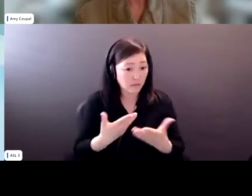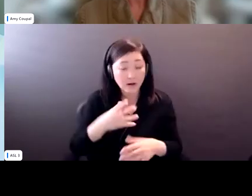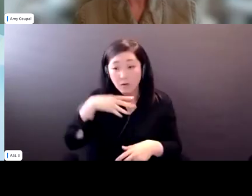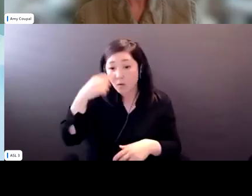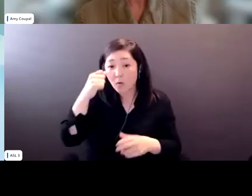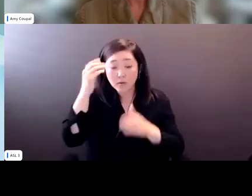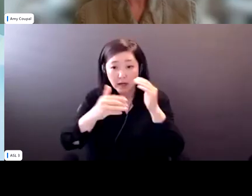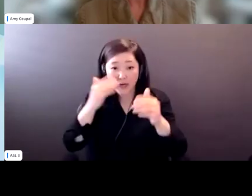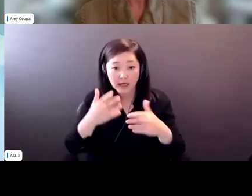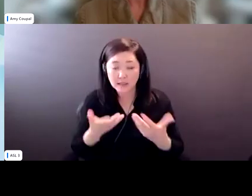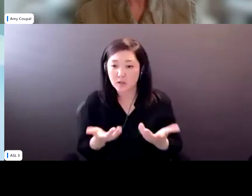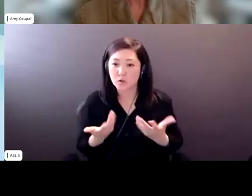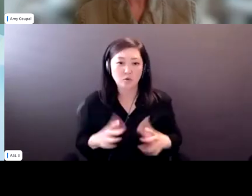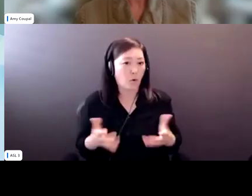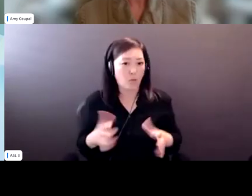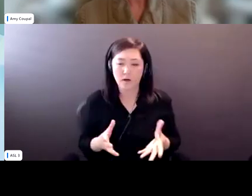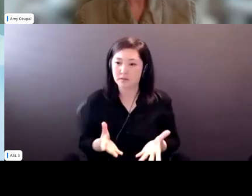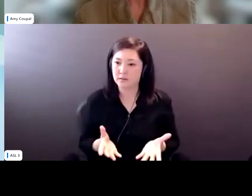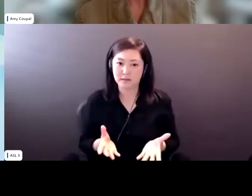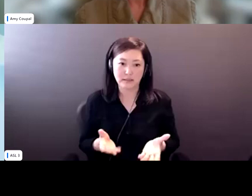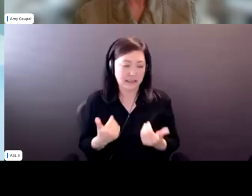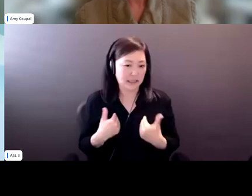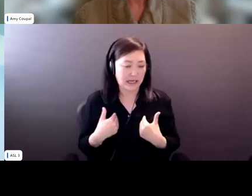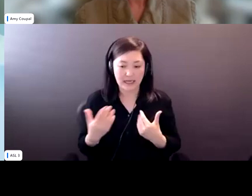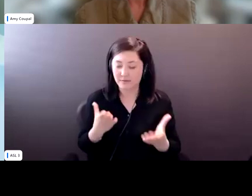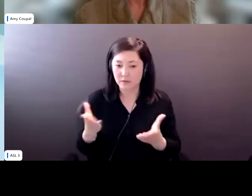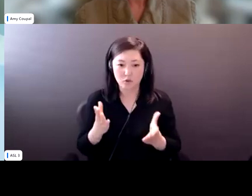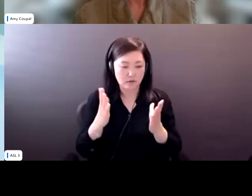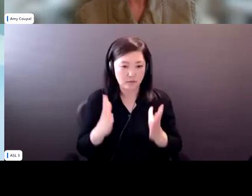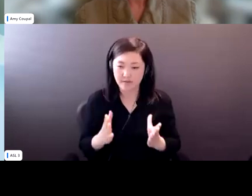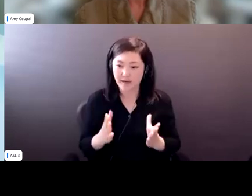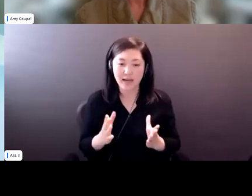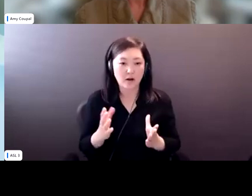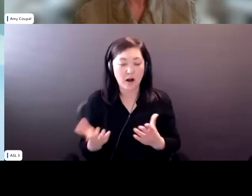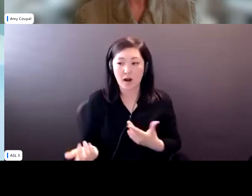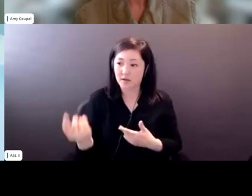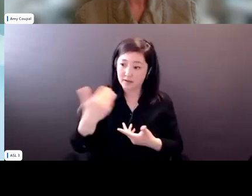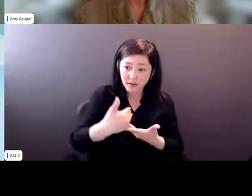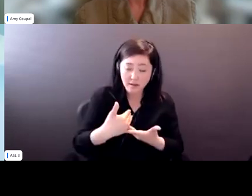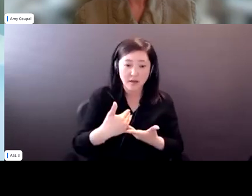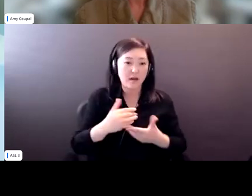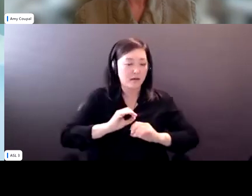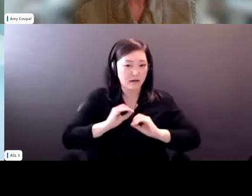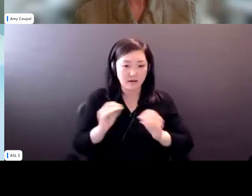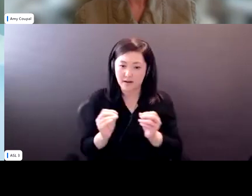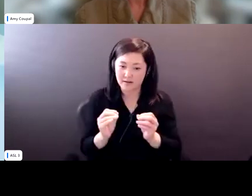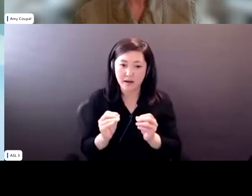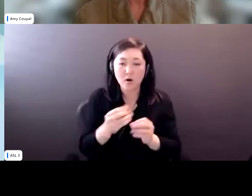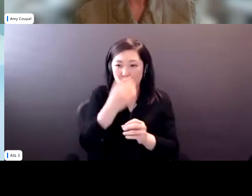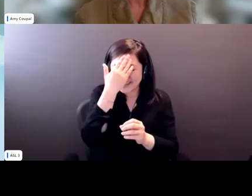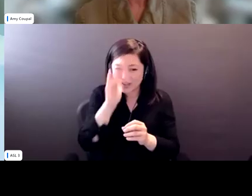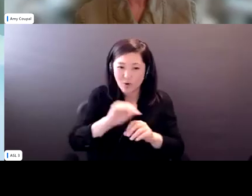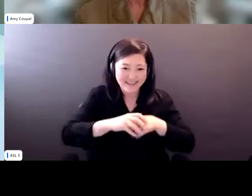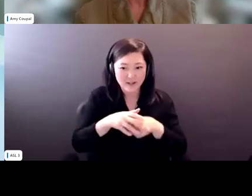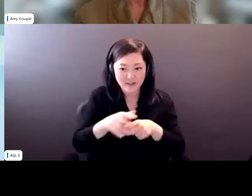often do not want to have service providers or formal interventions, even when we know that coercive control